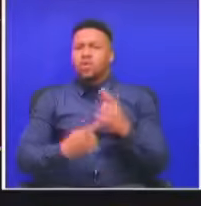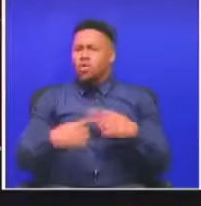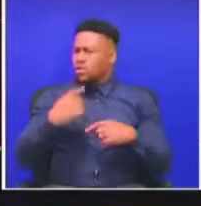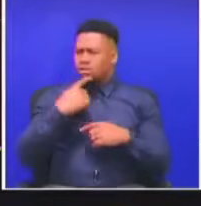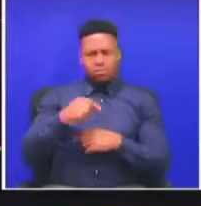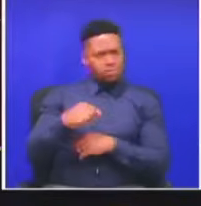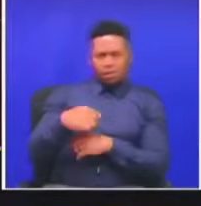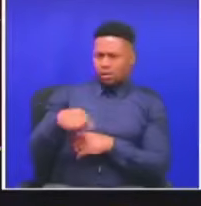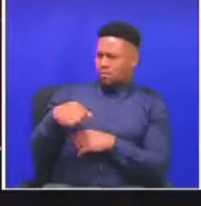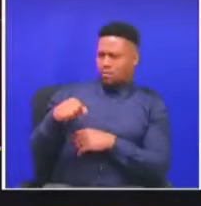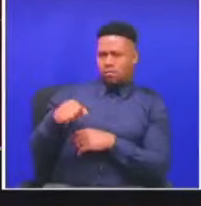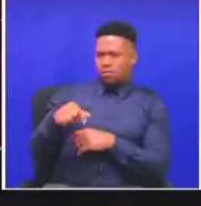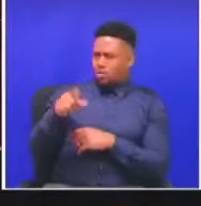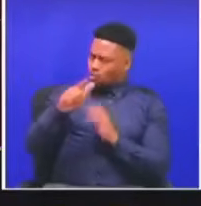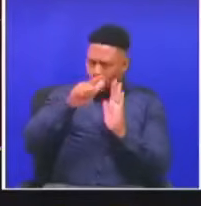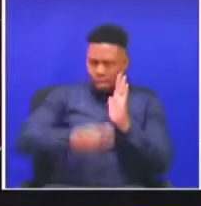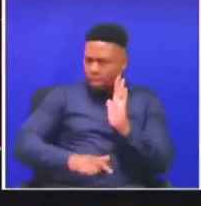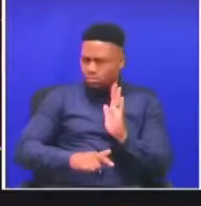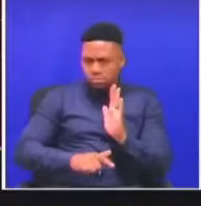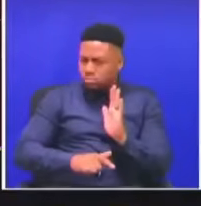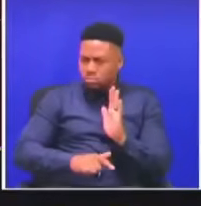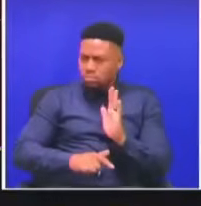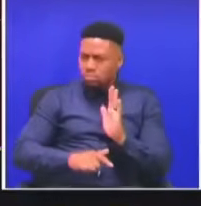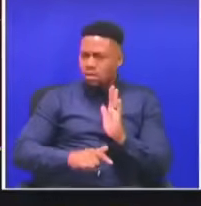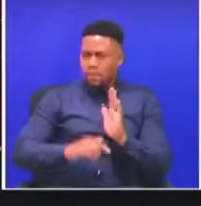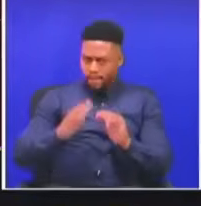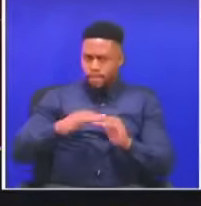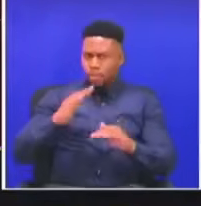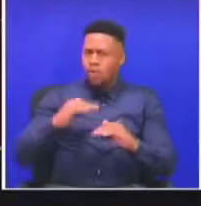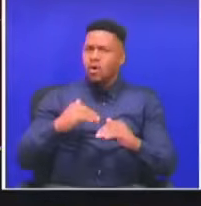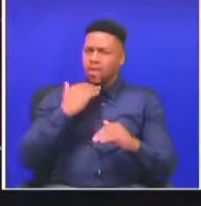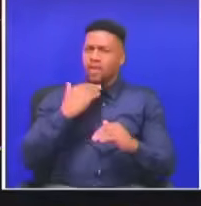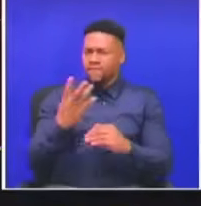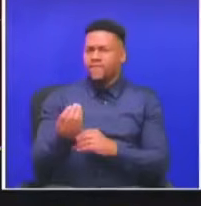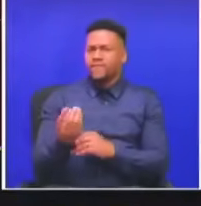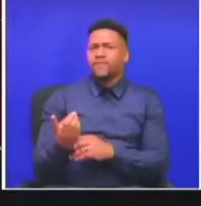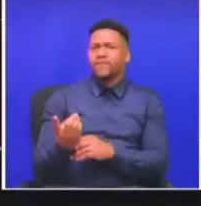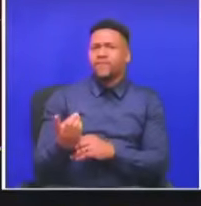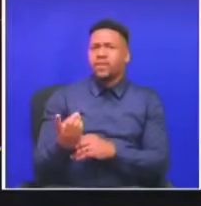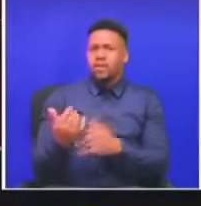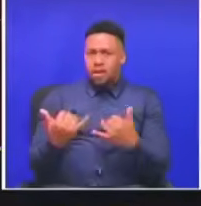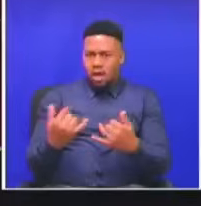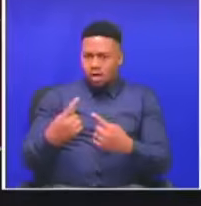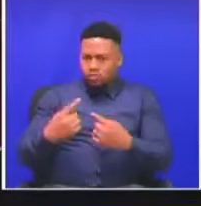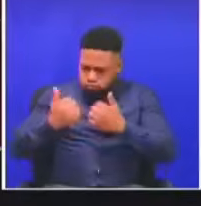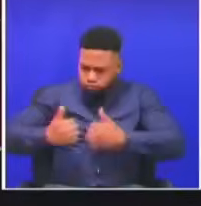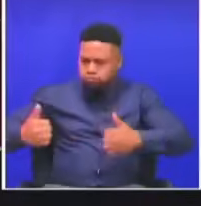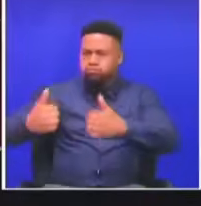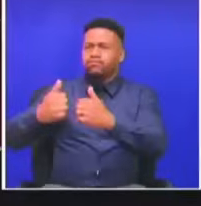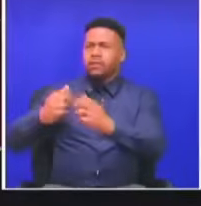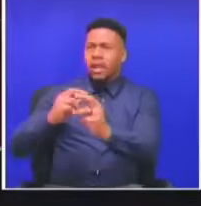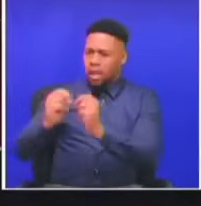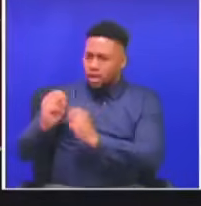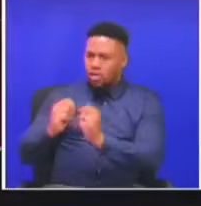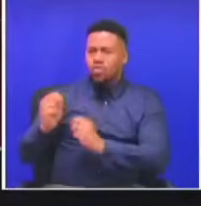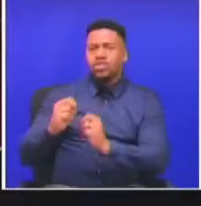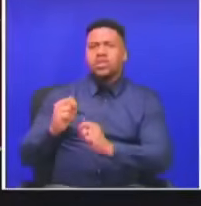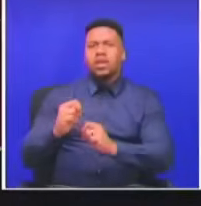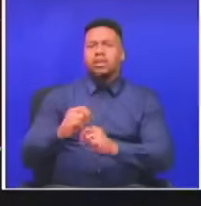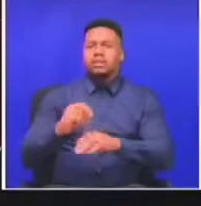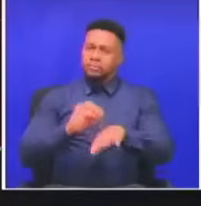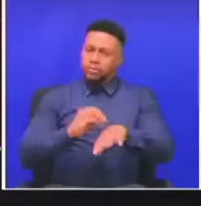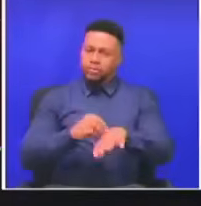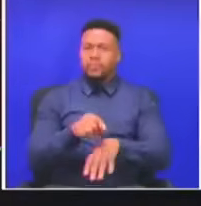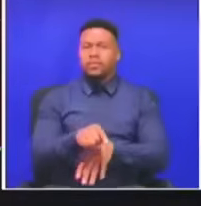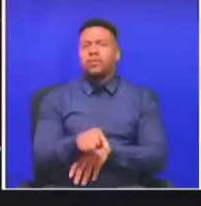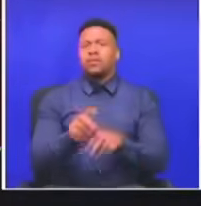requires that we should actually sit down and negotiate these issues. And in sitting down, we've